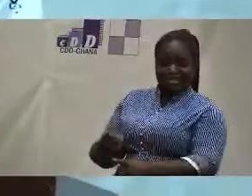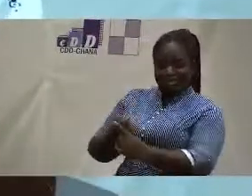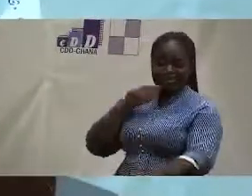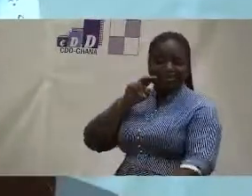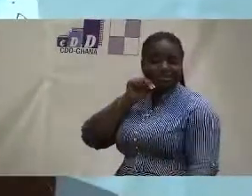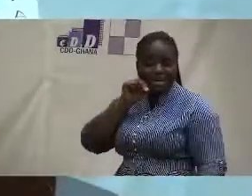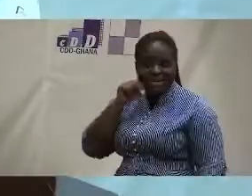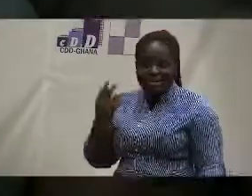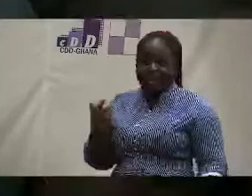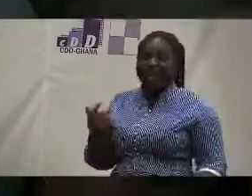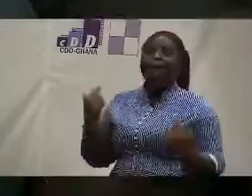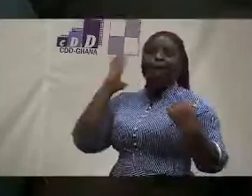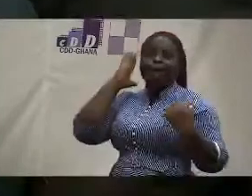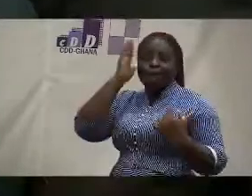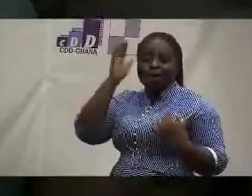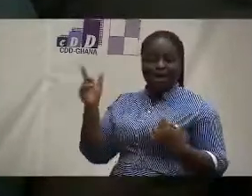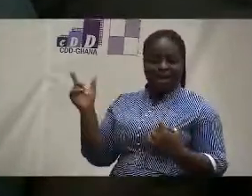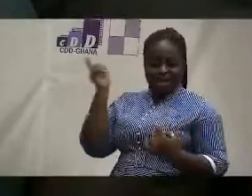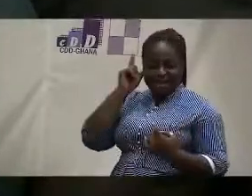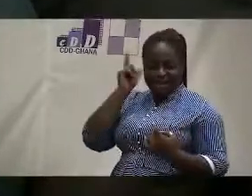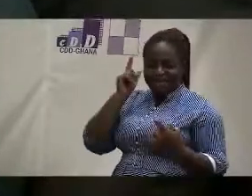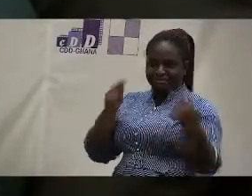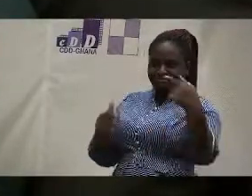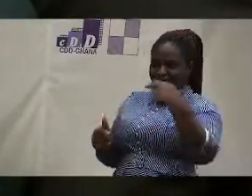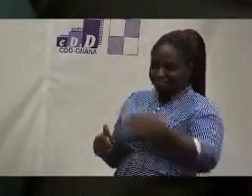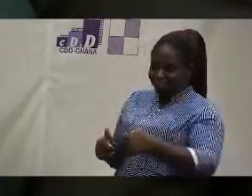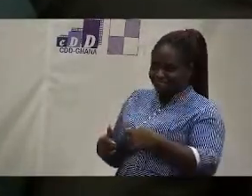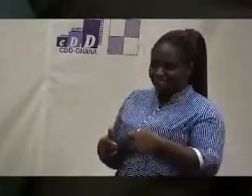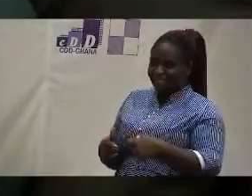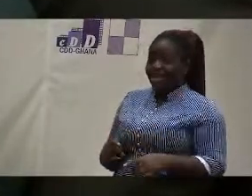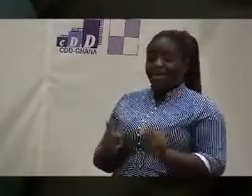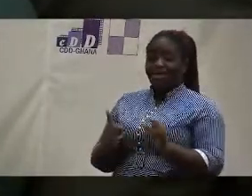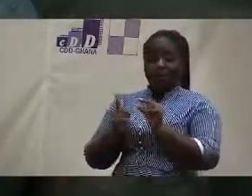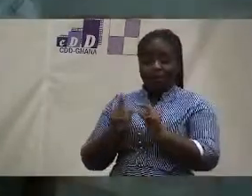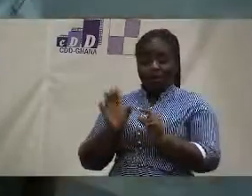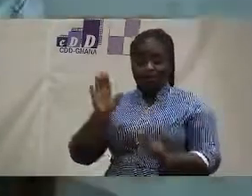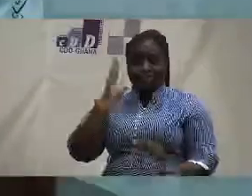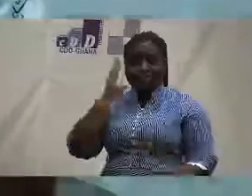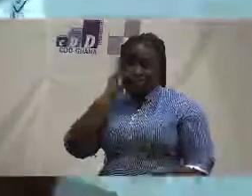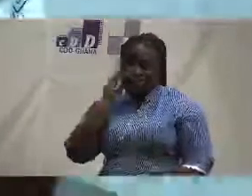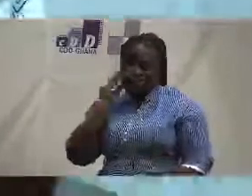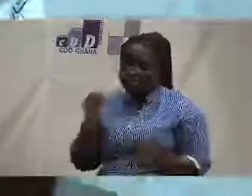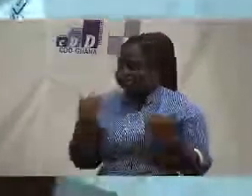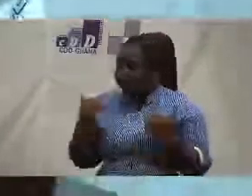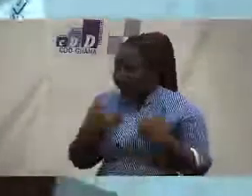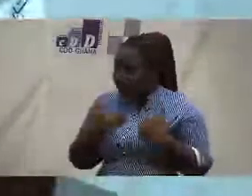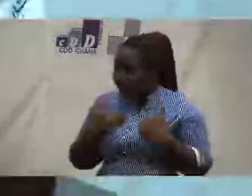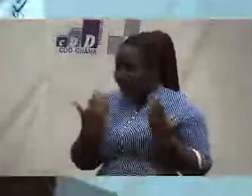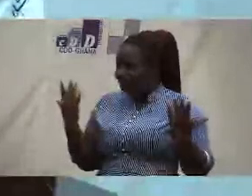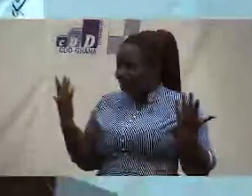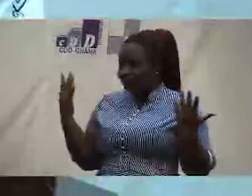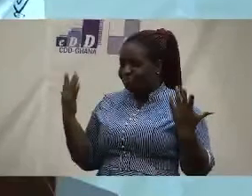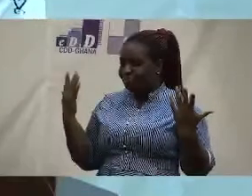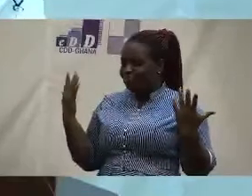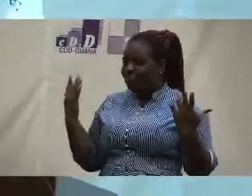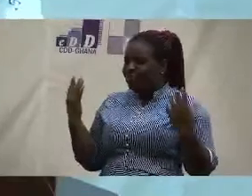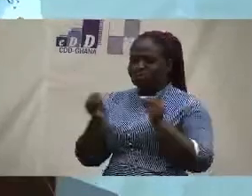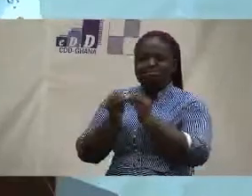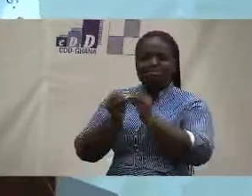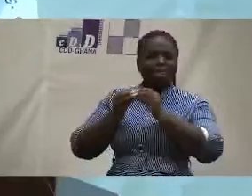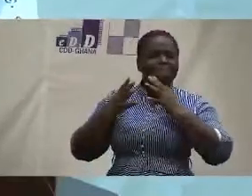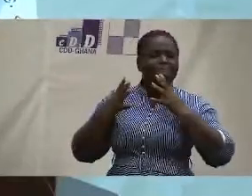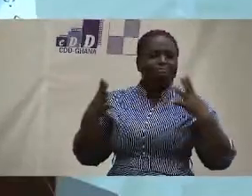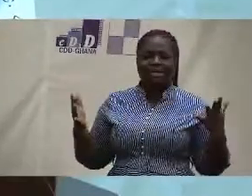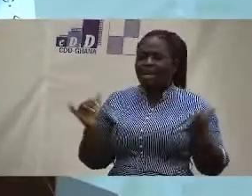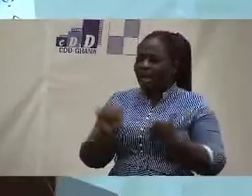Nigeria we are going to listen to. The wealth of experience she has is so much